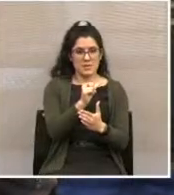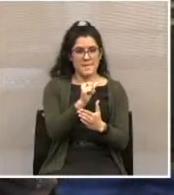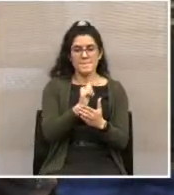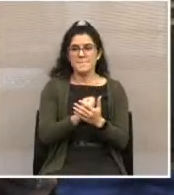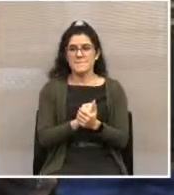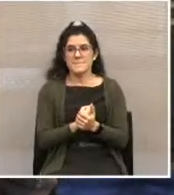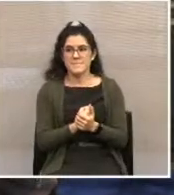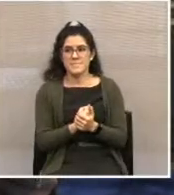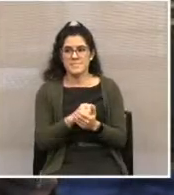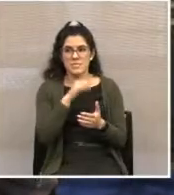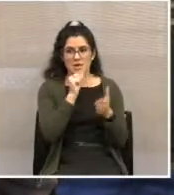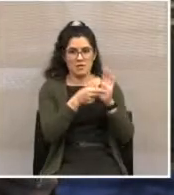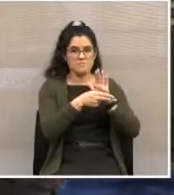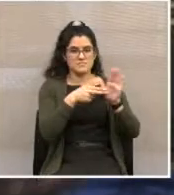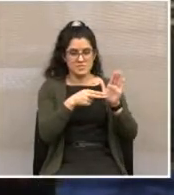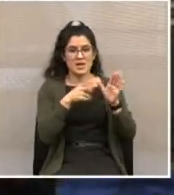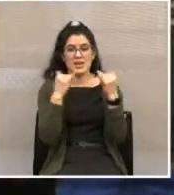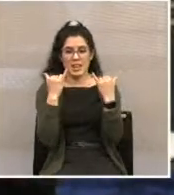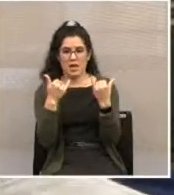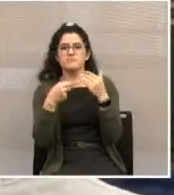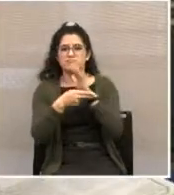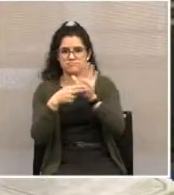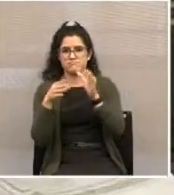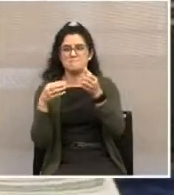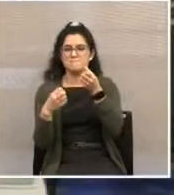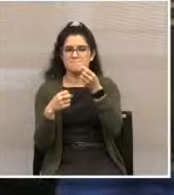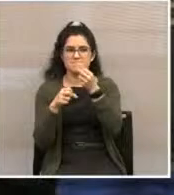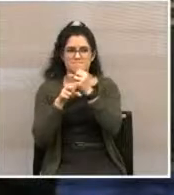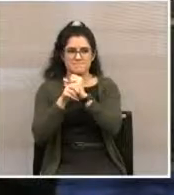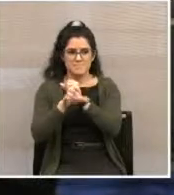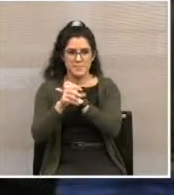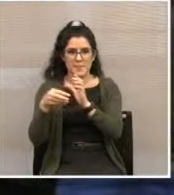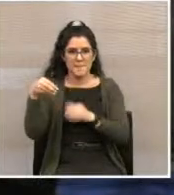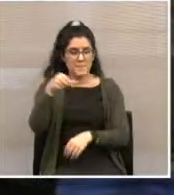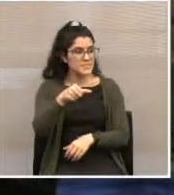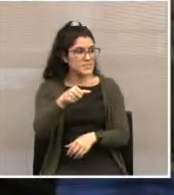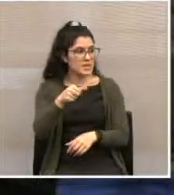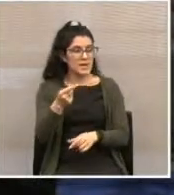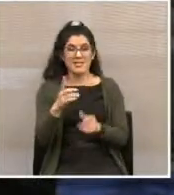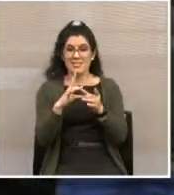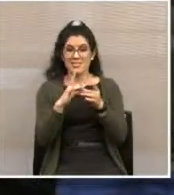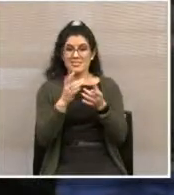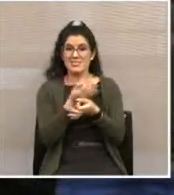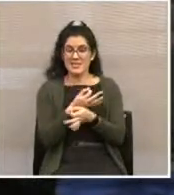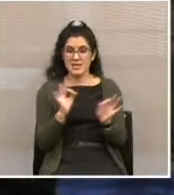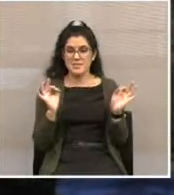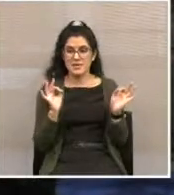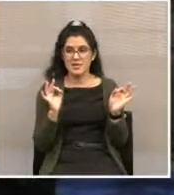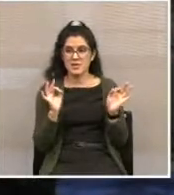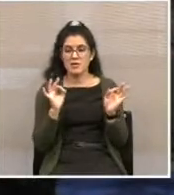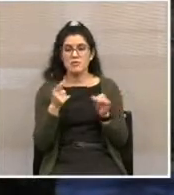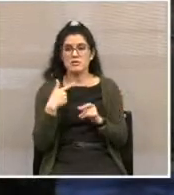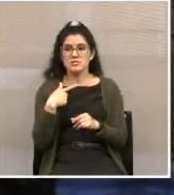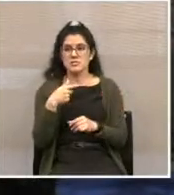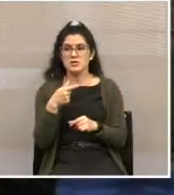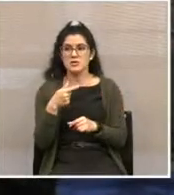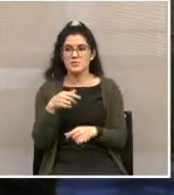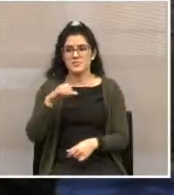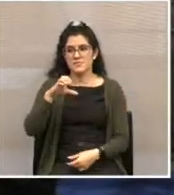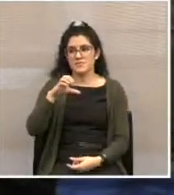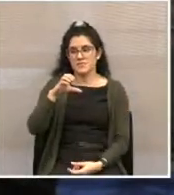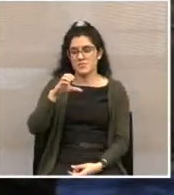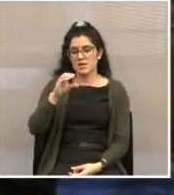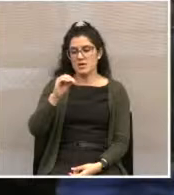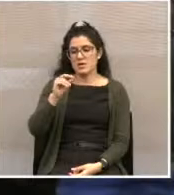part of the news, inserted in the newspaper, by Libre, which is a right-wing conservative organization